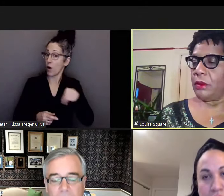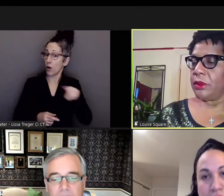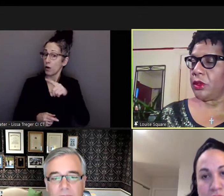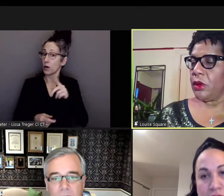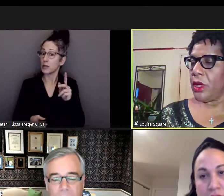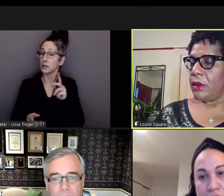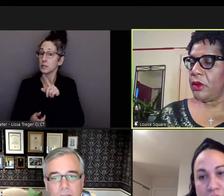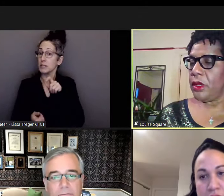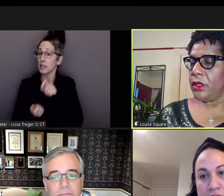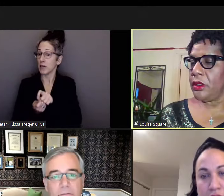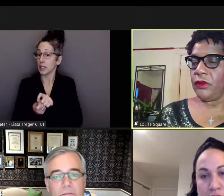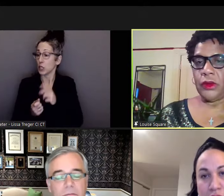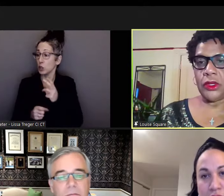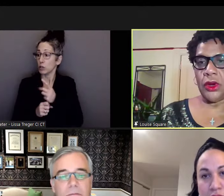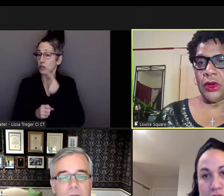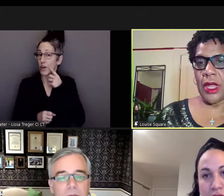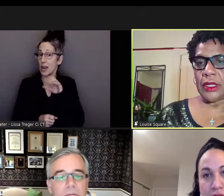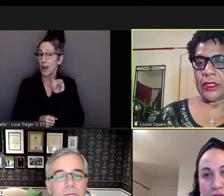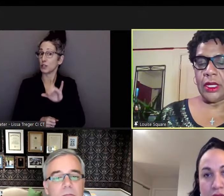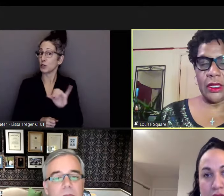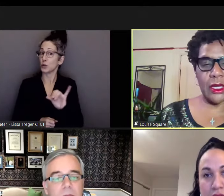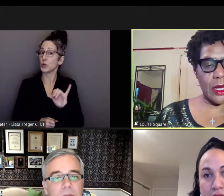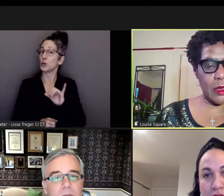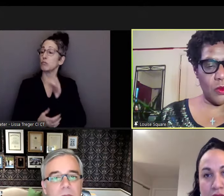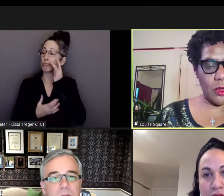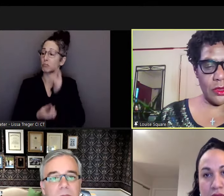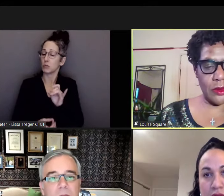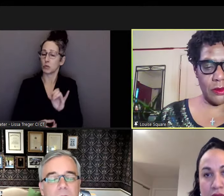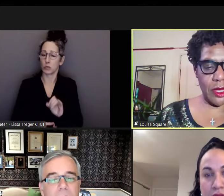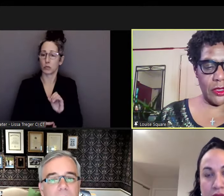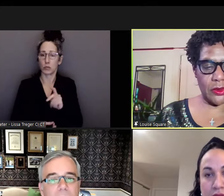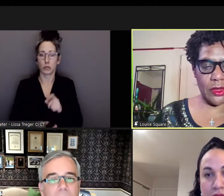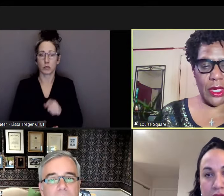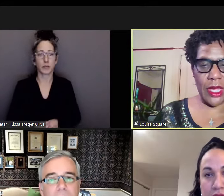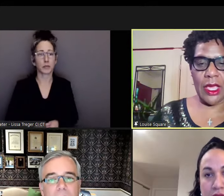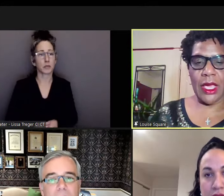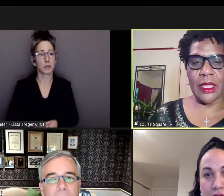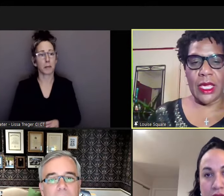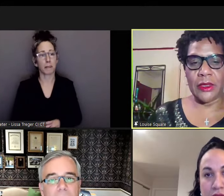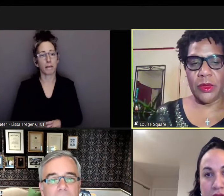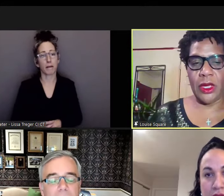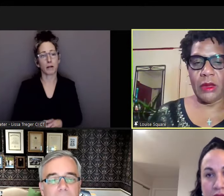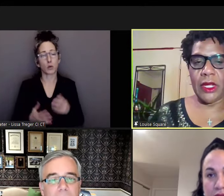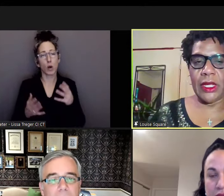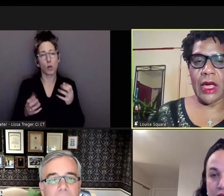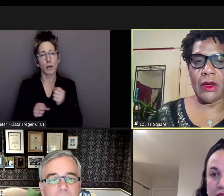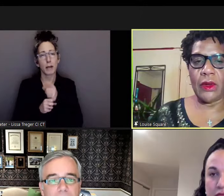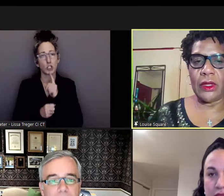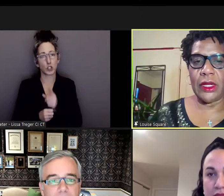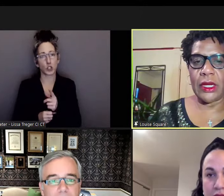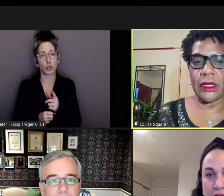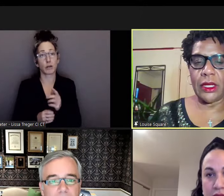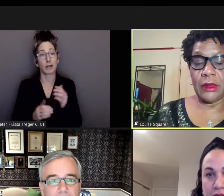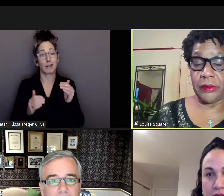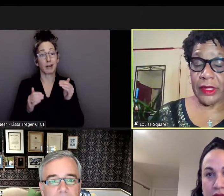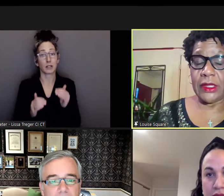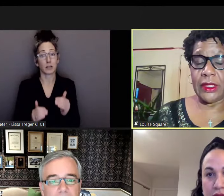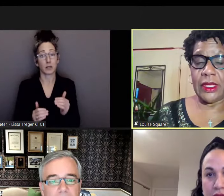cancer. So I'm going to turn next, and I want to make sure that next we